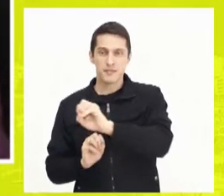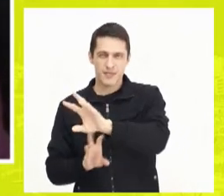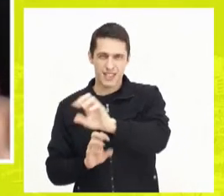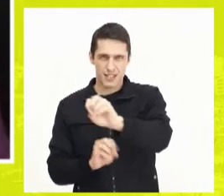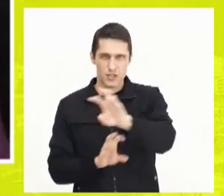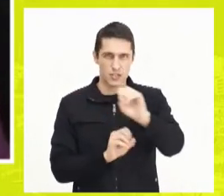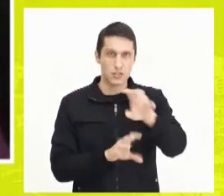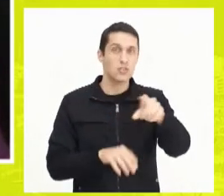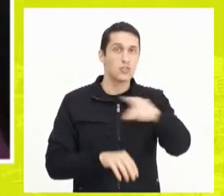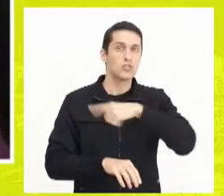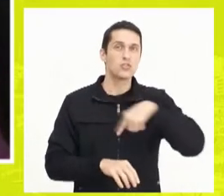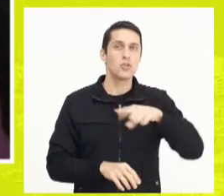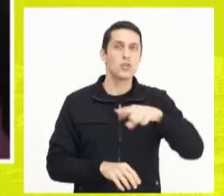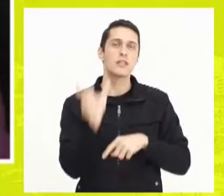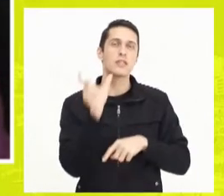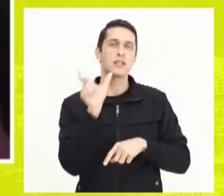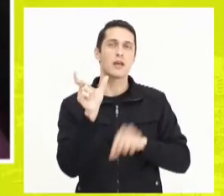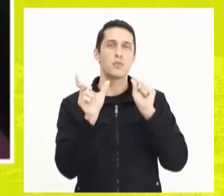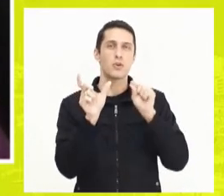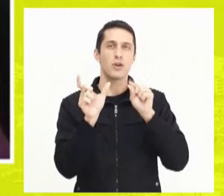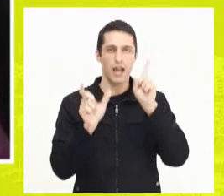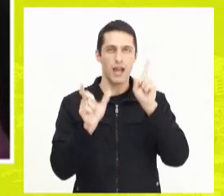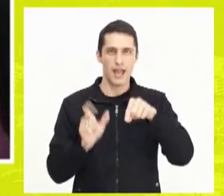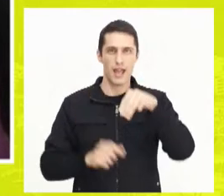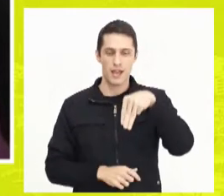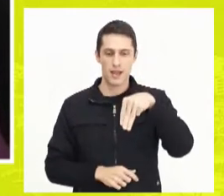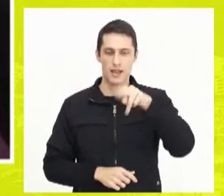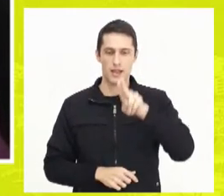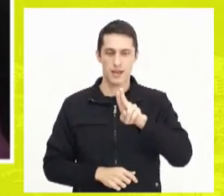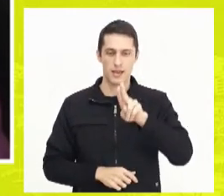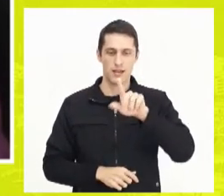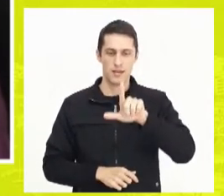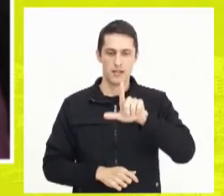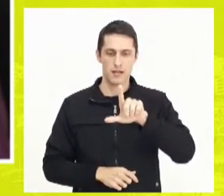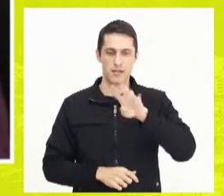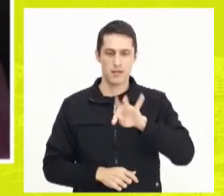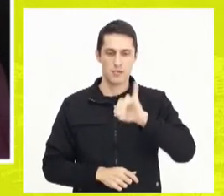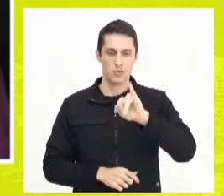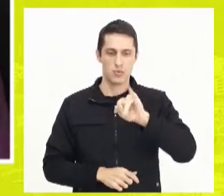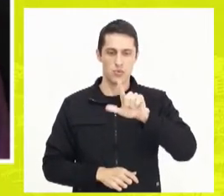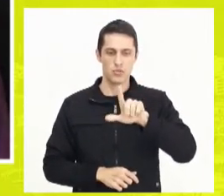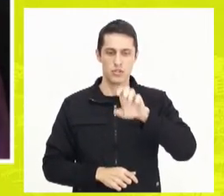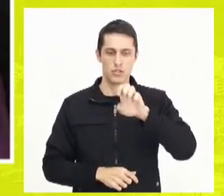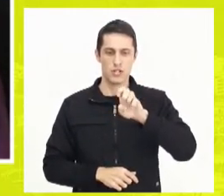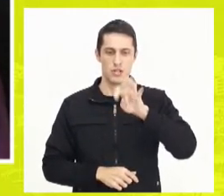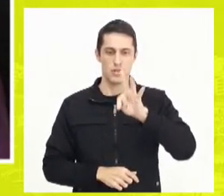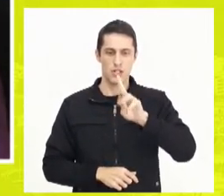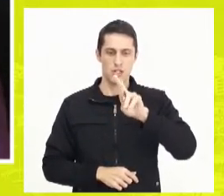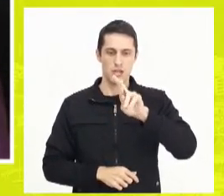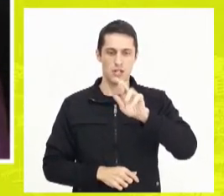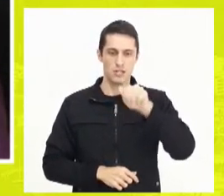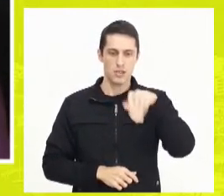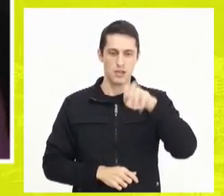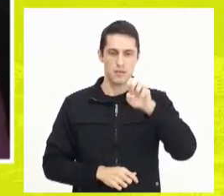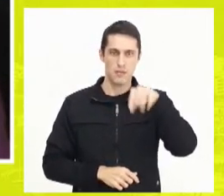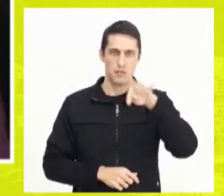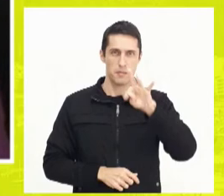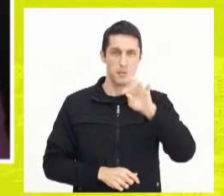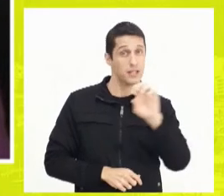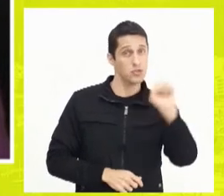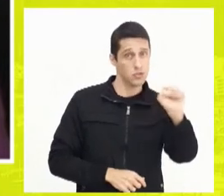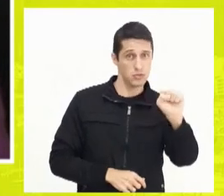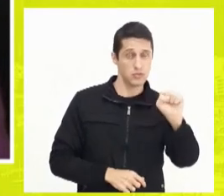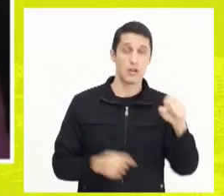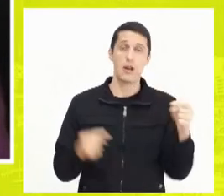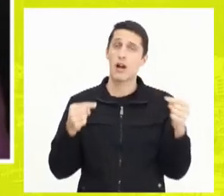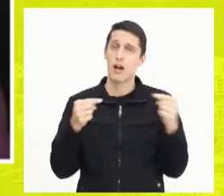we don't talk about media education we talk about multi-literacy multi-literacy you know in